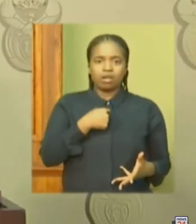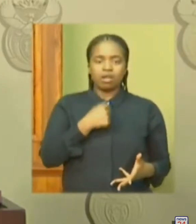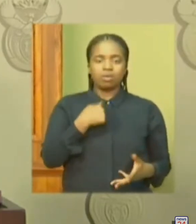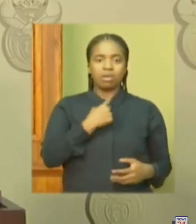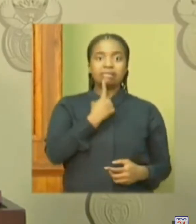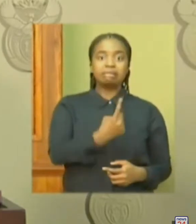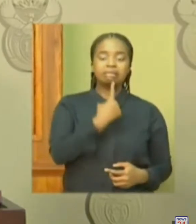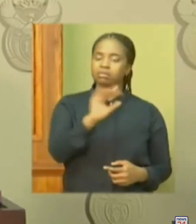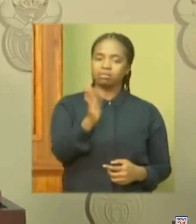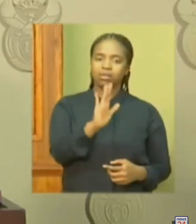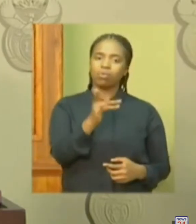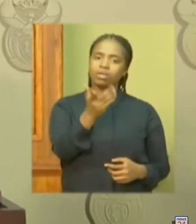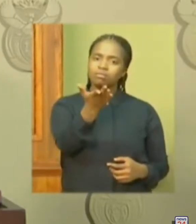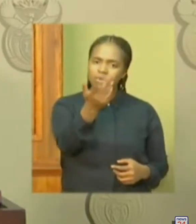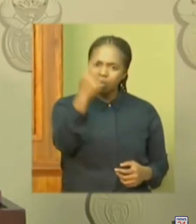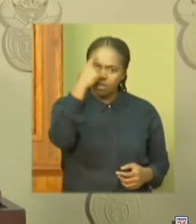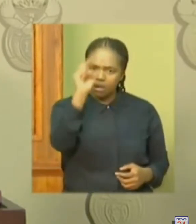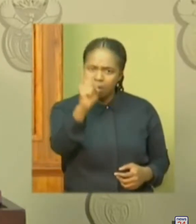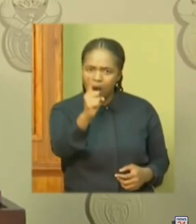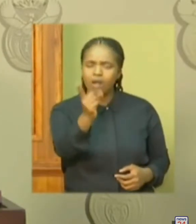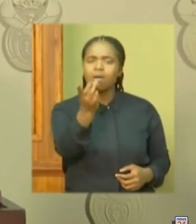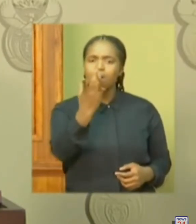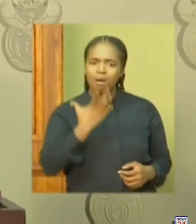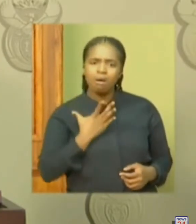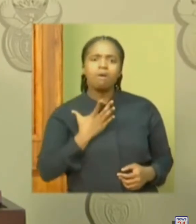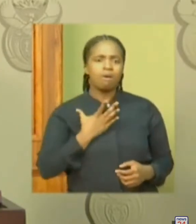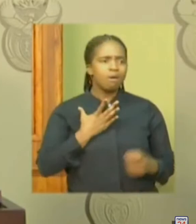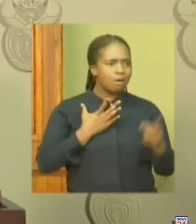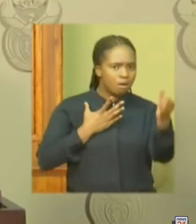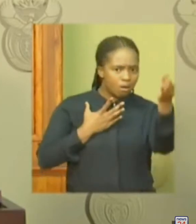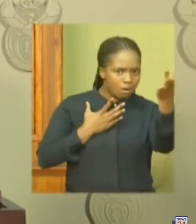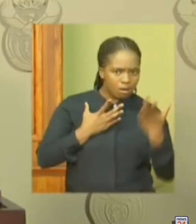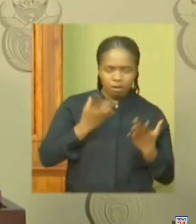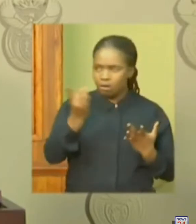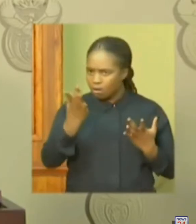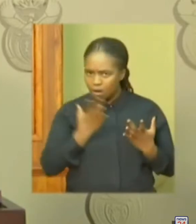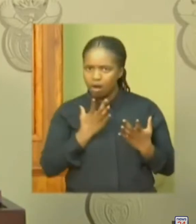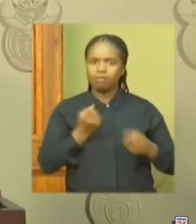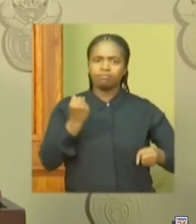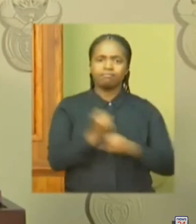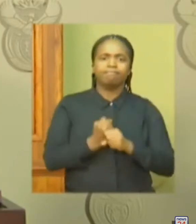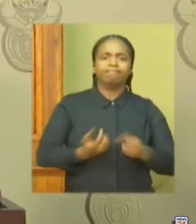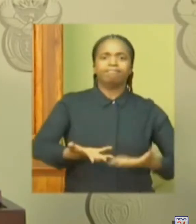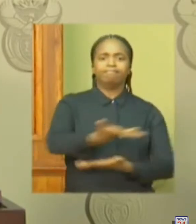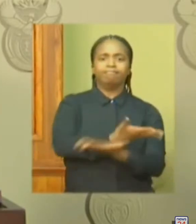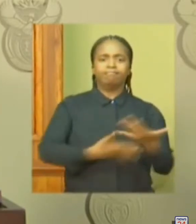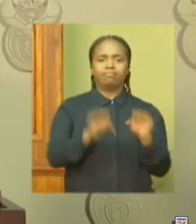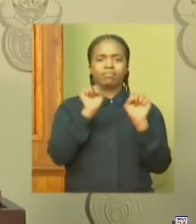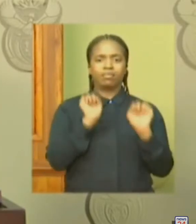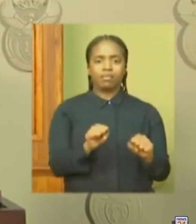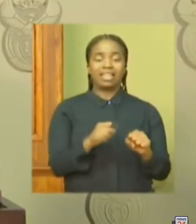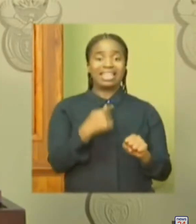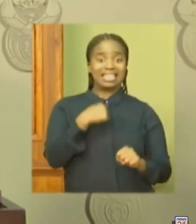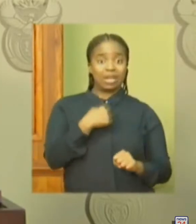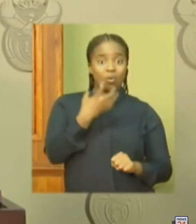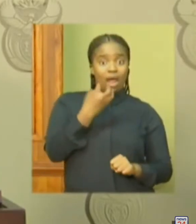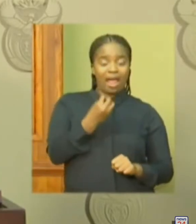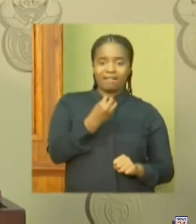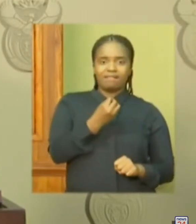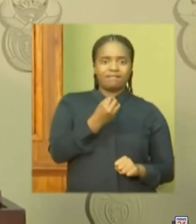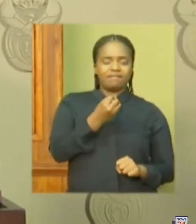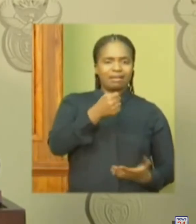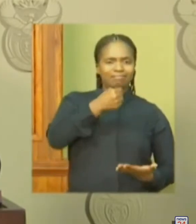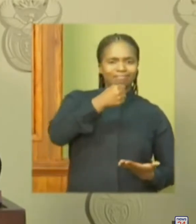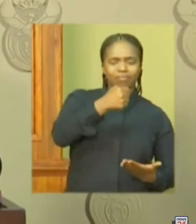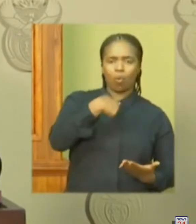committed to ensure that we continue to mobilize every resource at our disposal to support